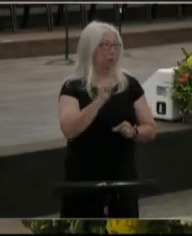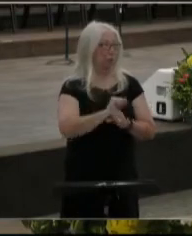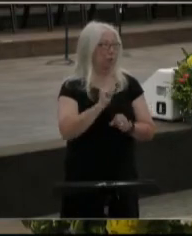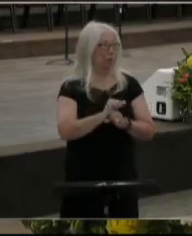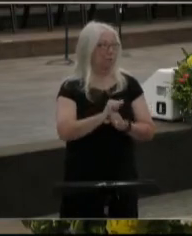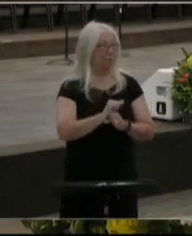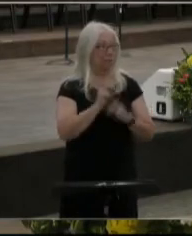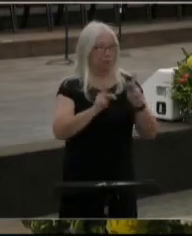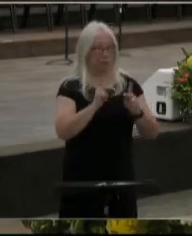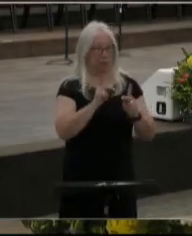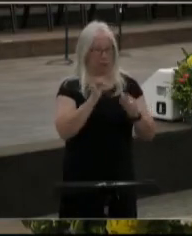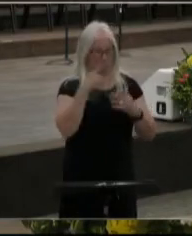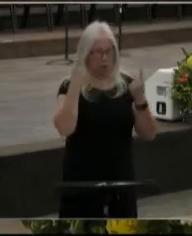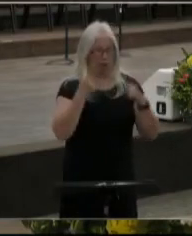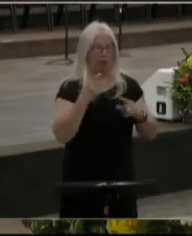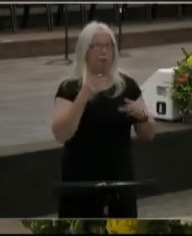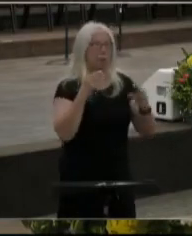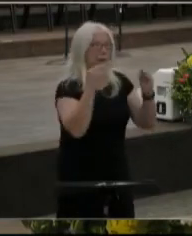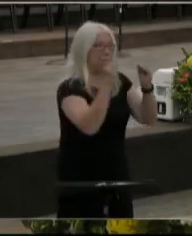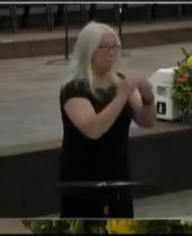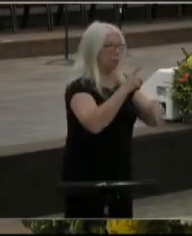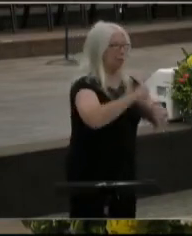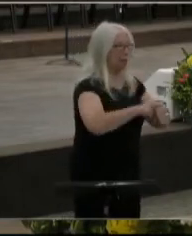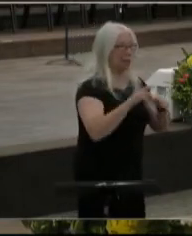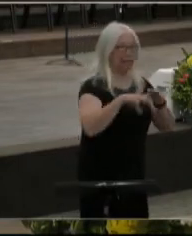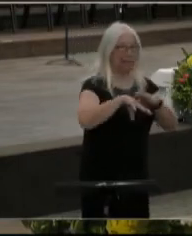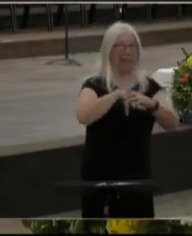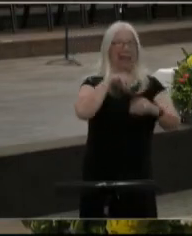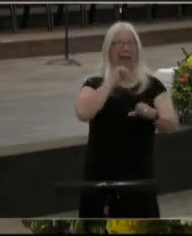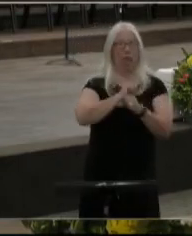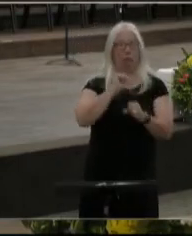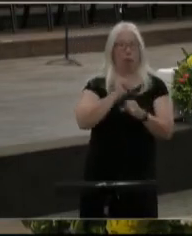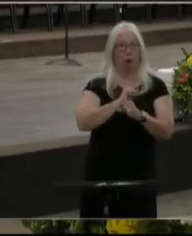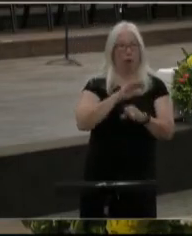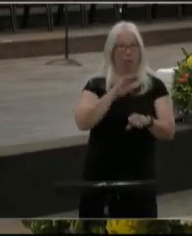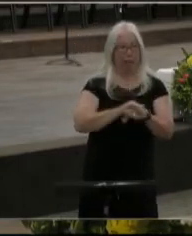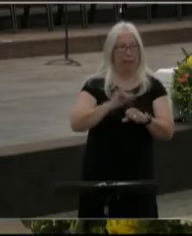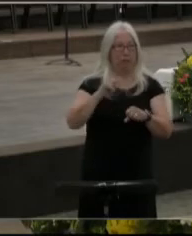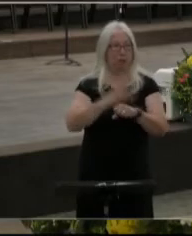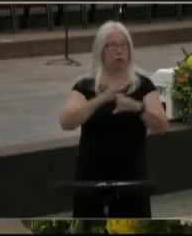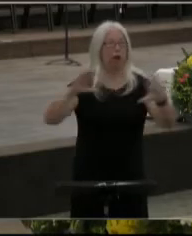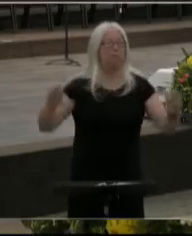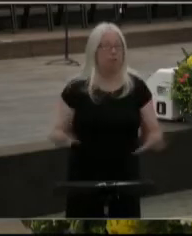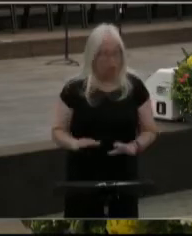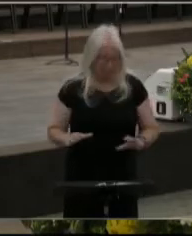me crazy. They spend more time trying to get out of work than they do just getting a stupid